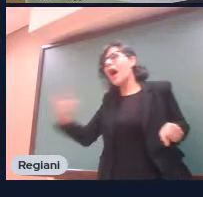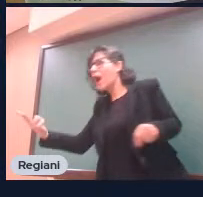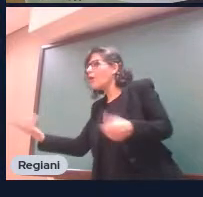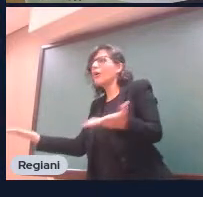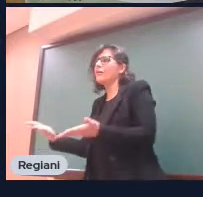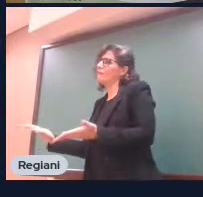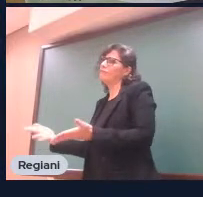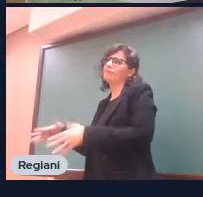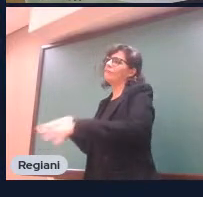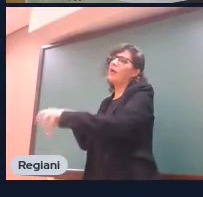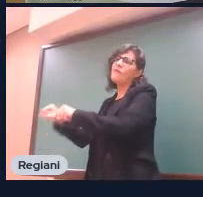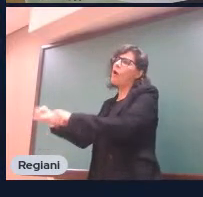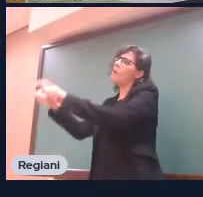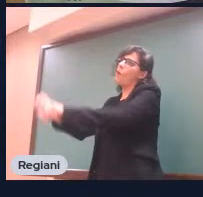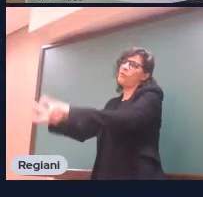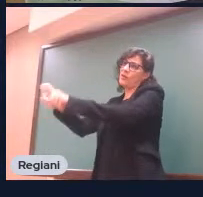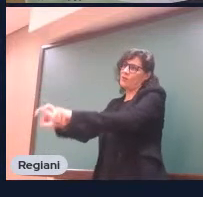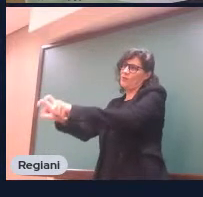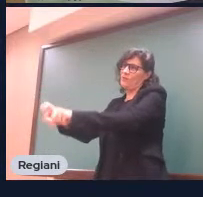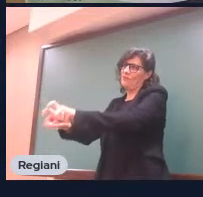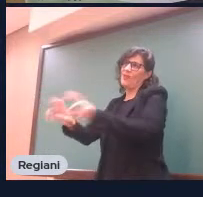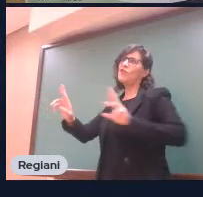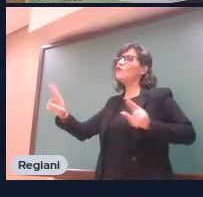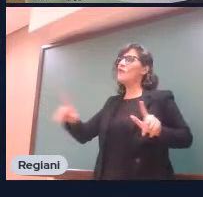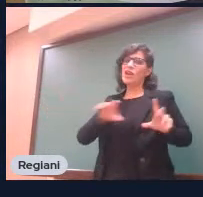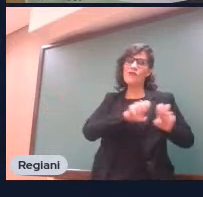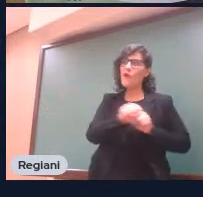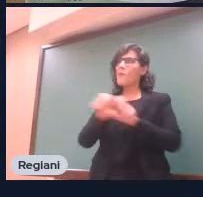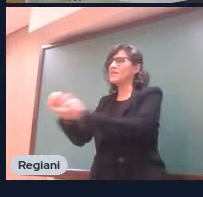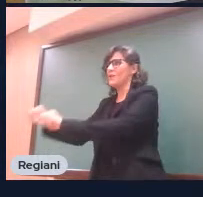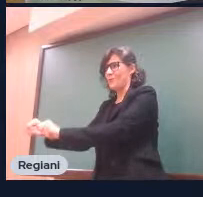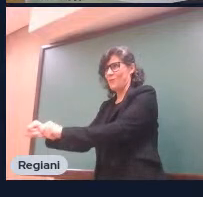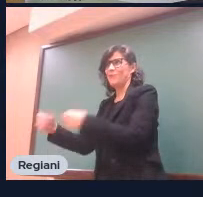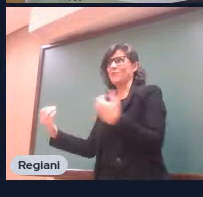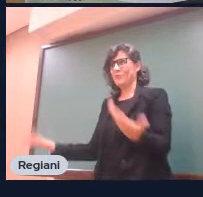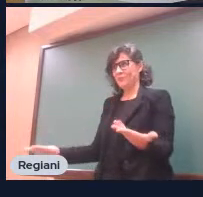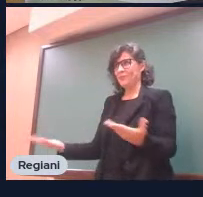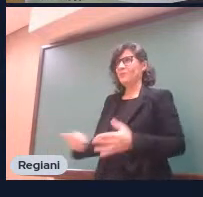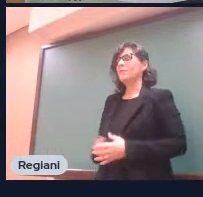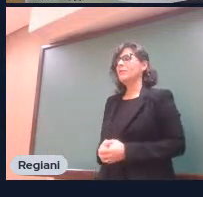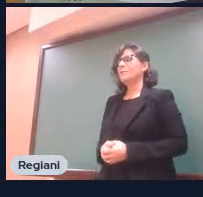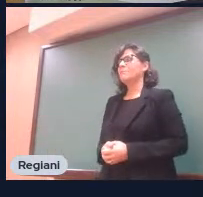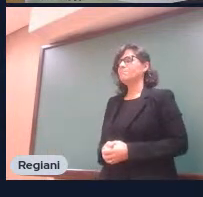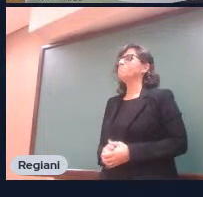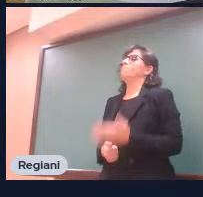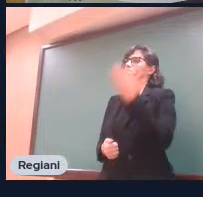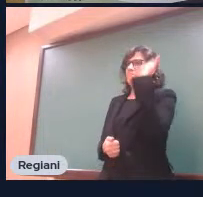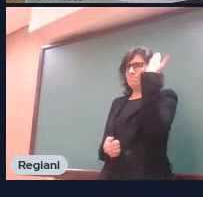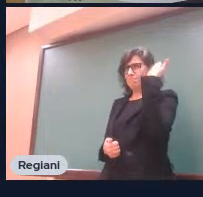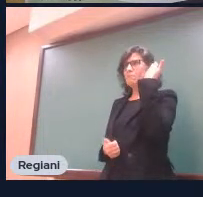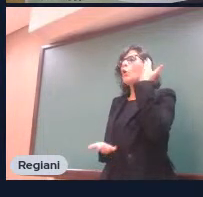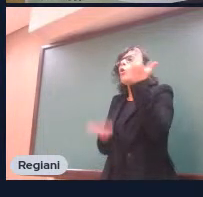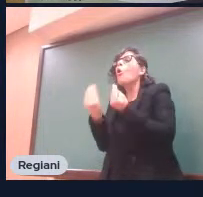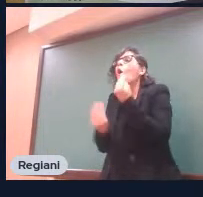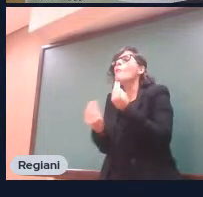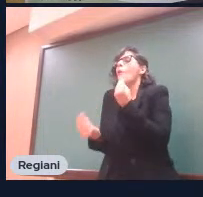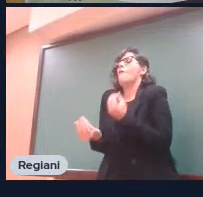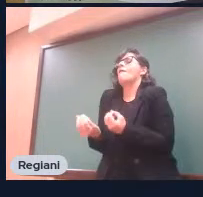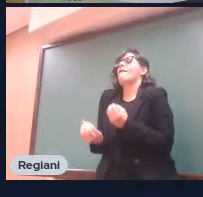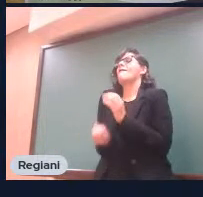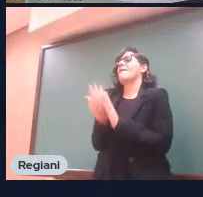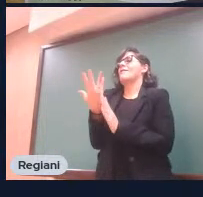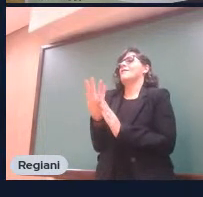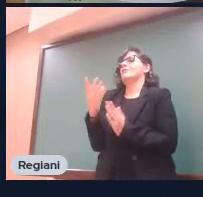mudanças no processo como fazemos os dicionários. No início, pensávamos mais em